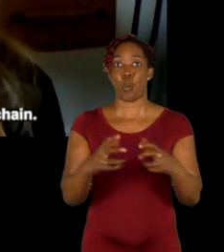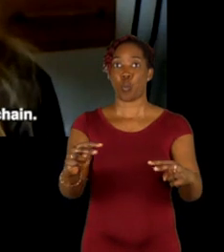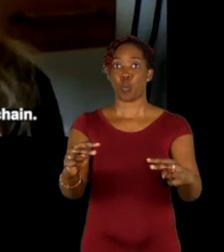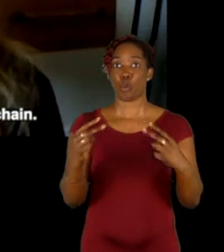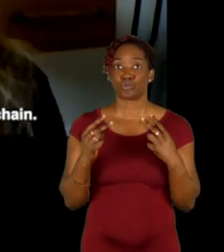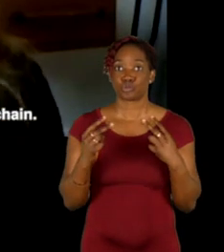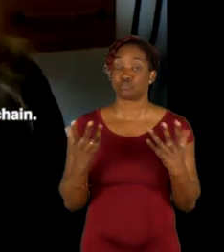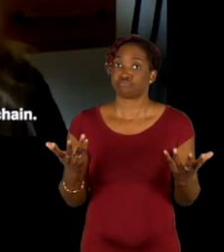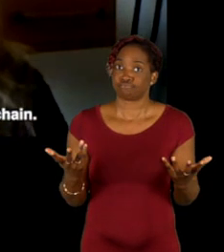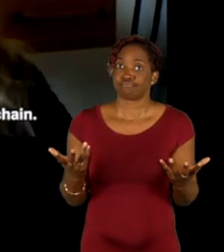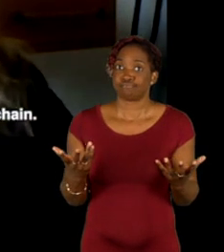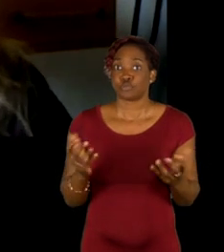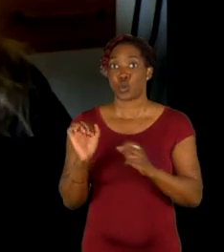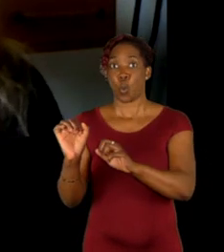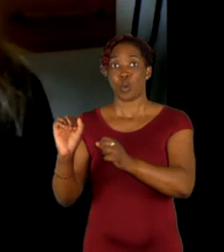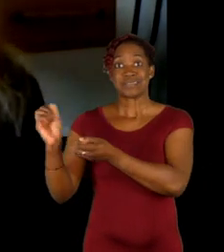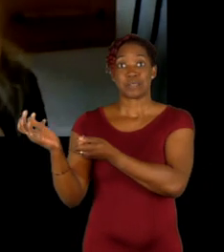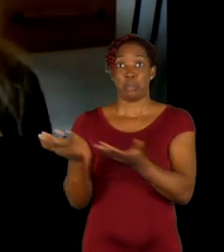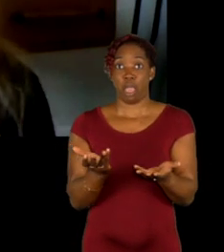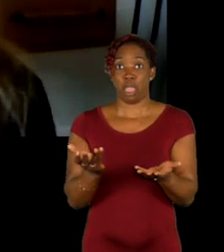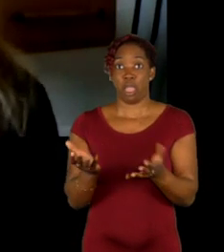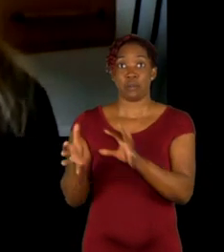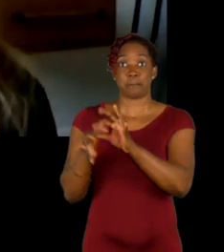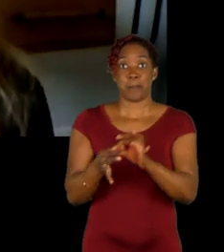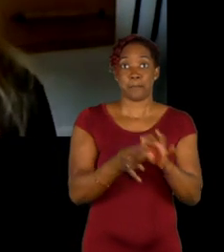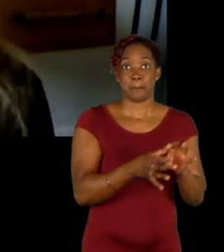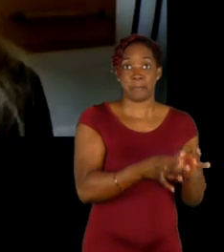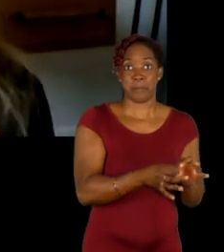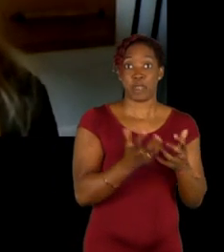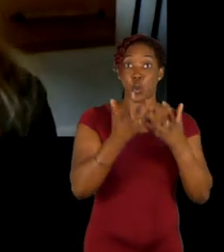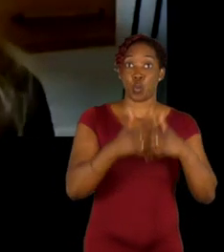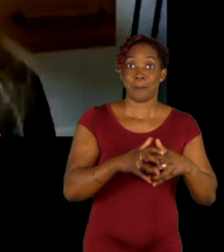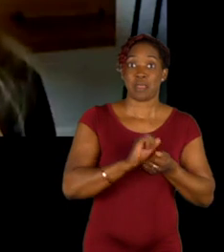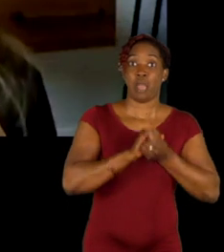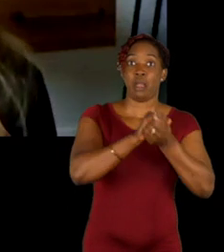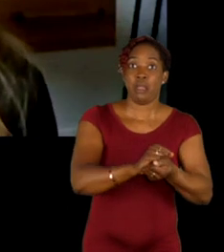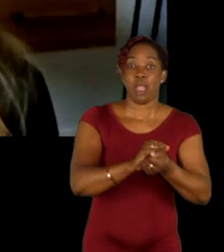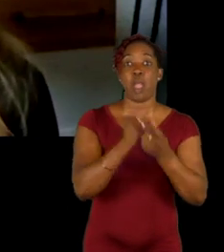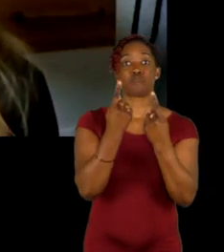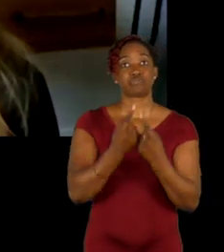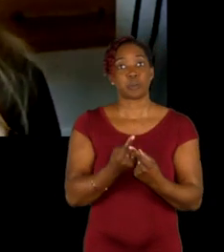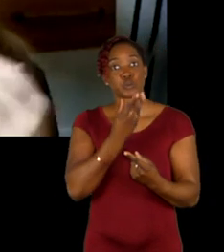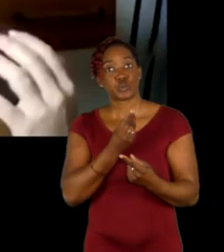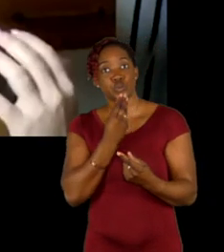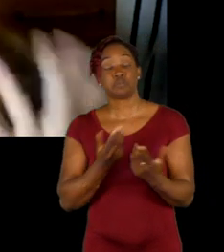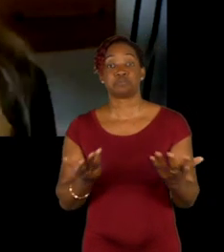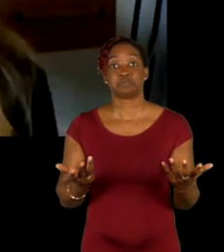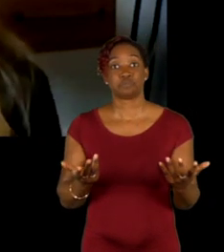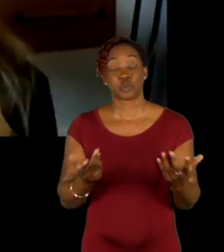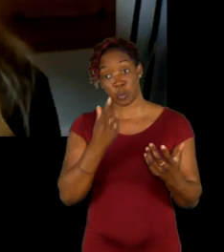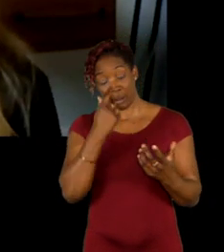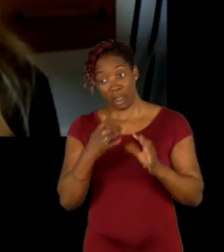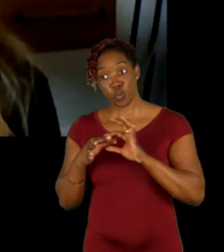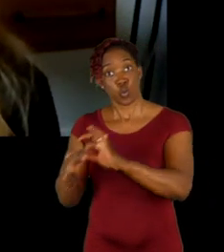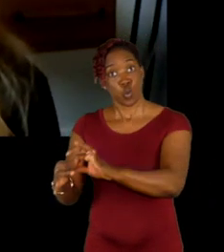how your suppliers down the chain, so the equipment that you hire, the props that you use. So we can work with